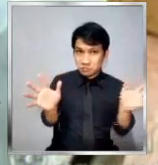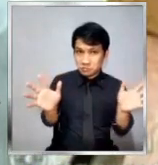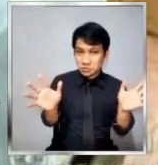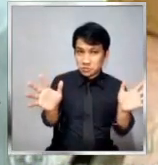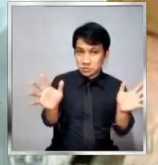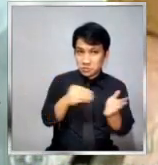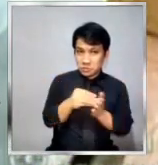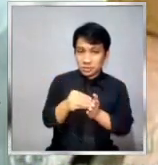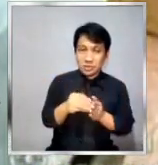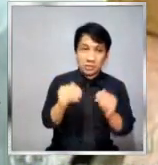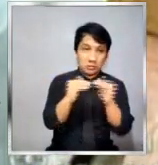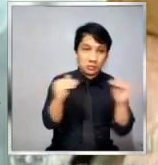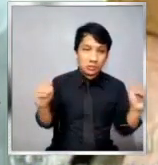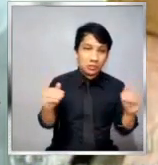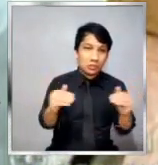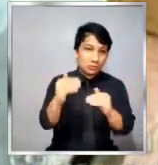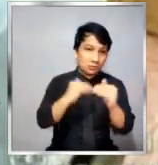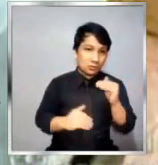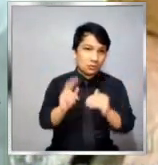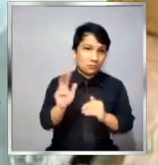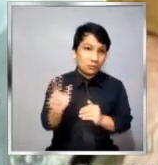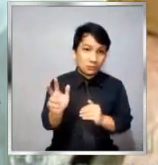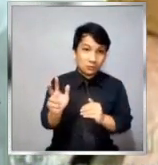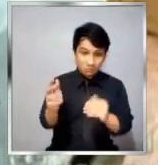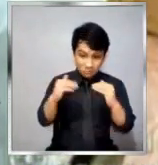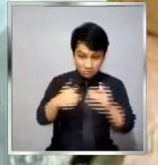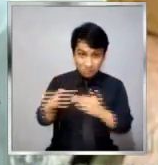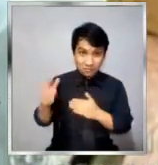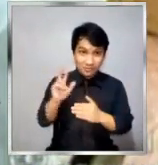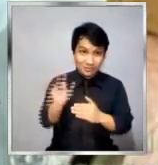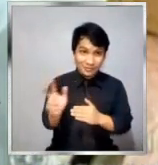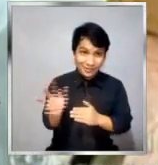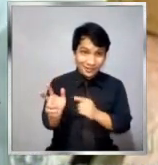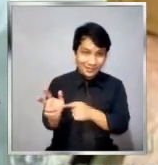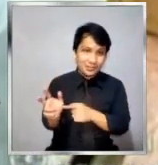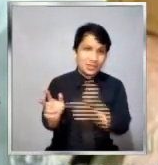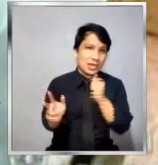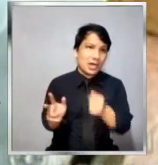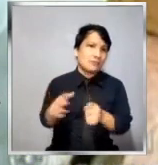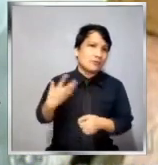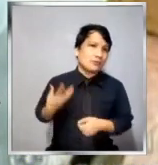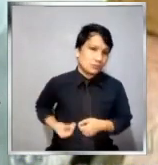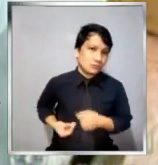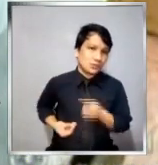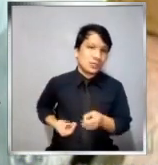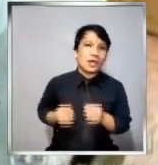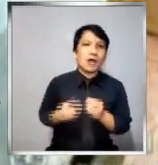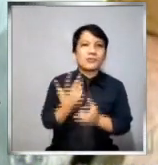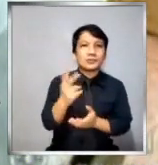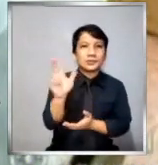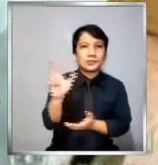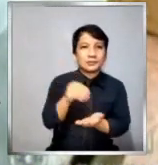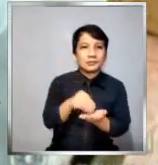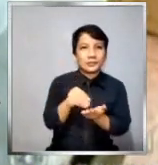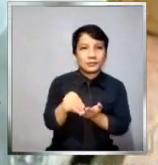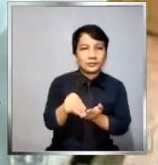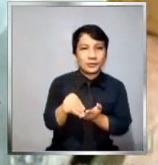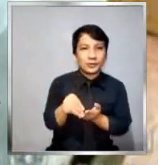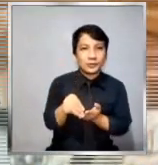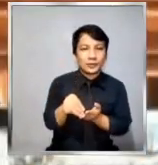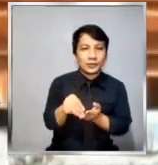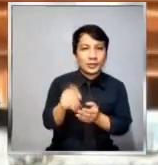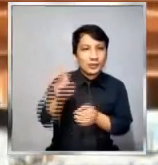may konsabo yan. So what do you expect of a 30 million project? Tapos 50